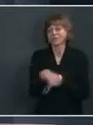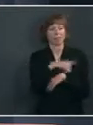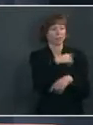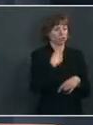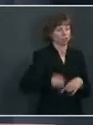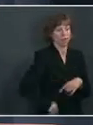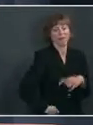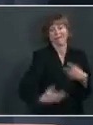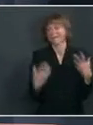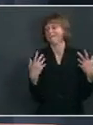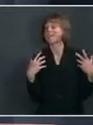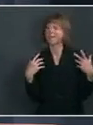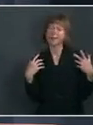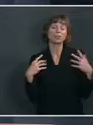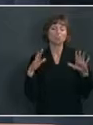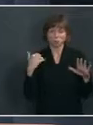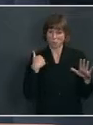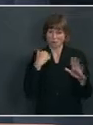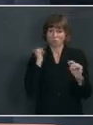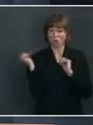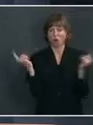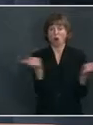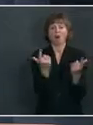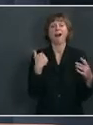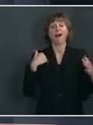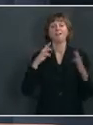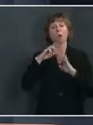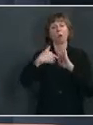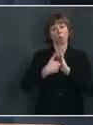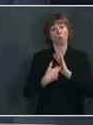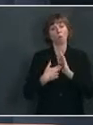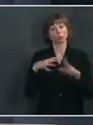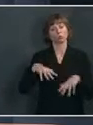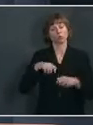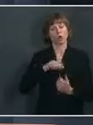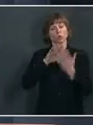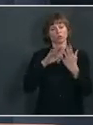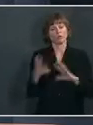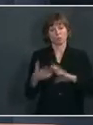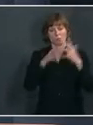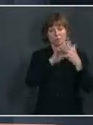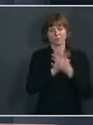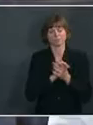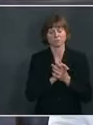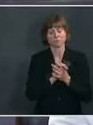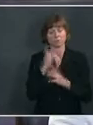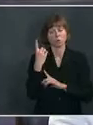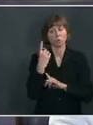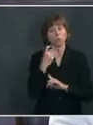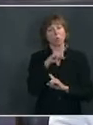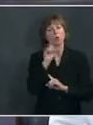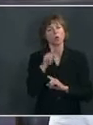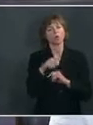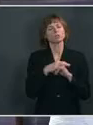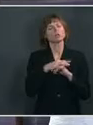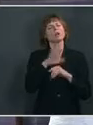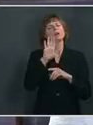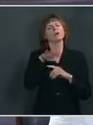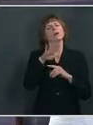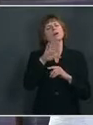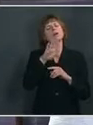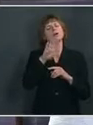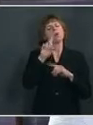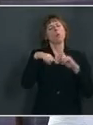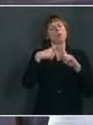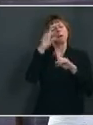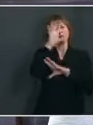economies, and we all have a role to play in addressing this crisis. One more question, Jen. When does President Biden think he will